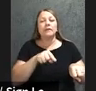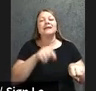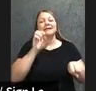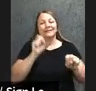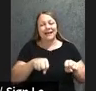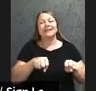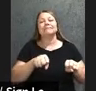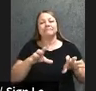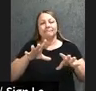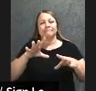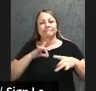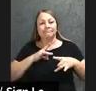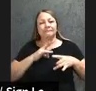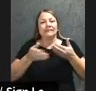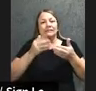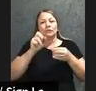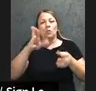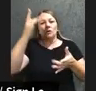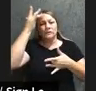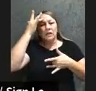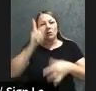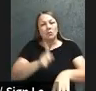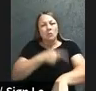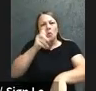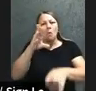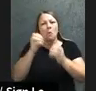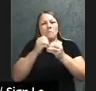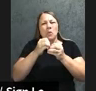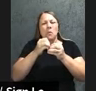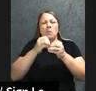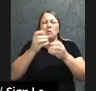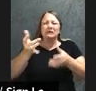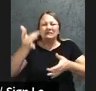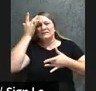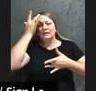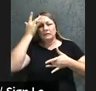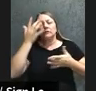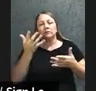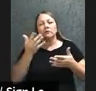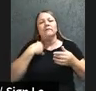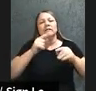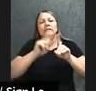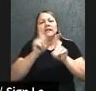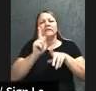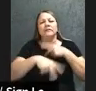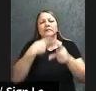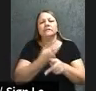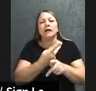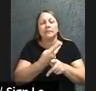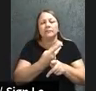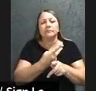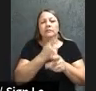with COVID-19 or be sick with a longer period. So there might be types of conditions or treatments that cause